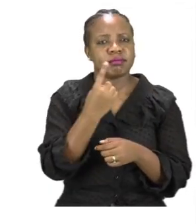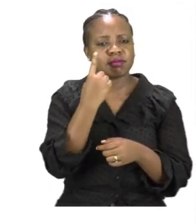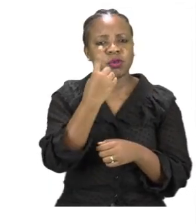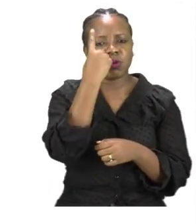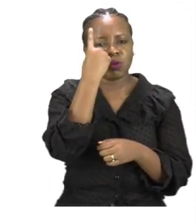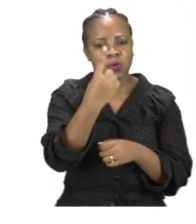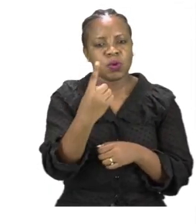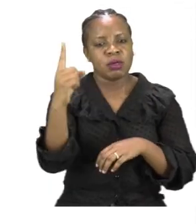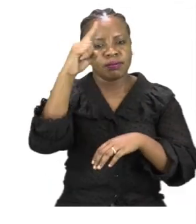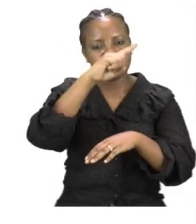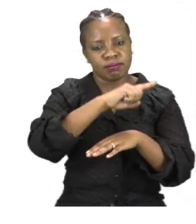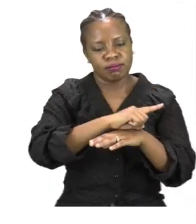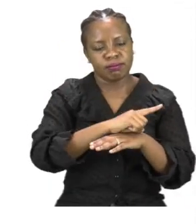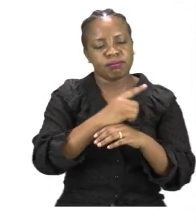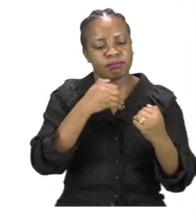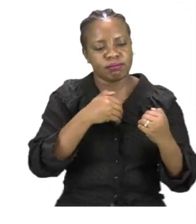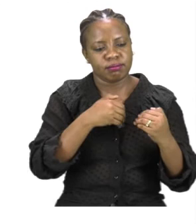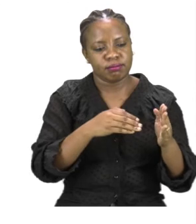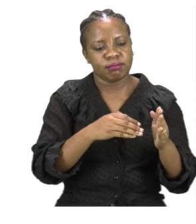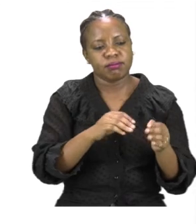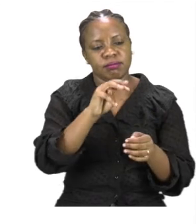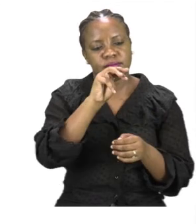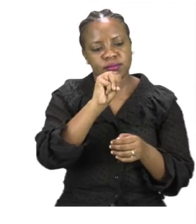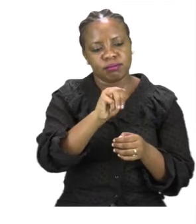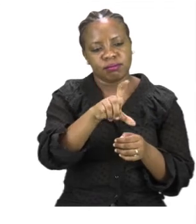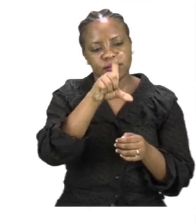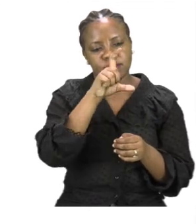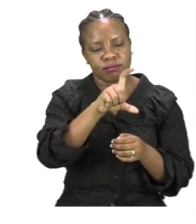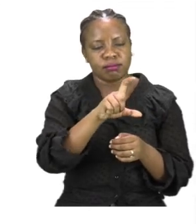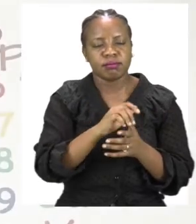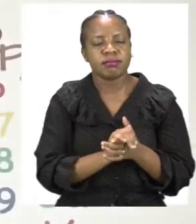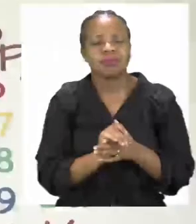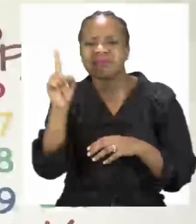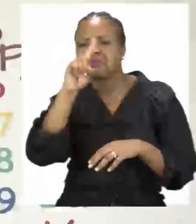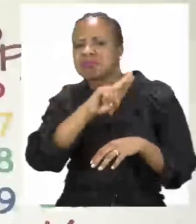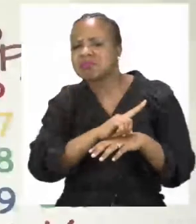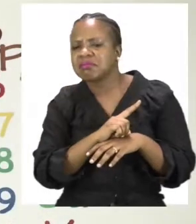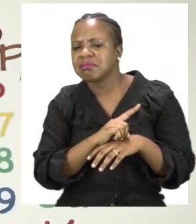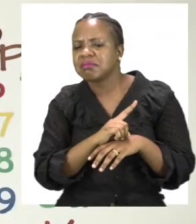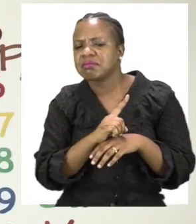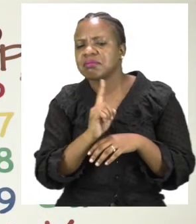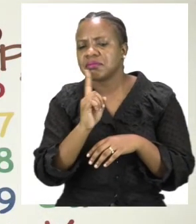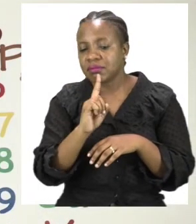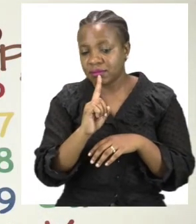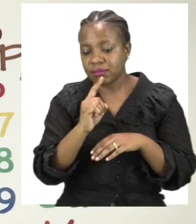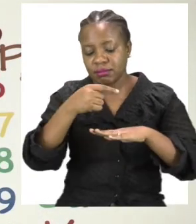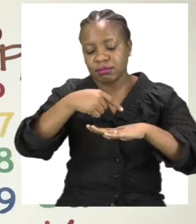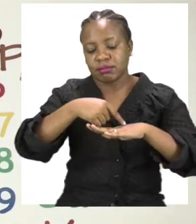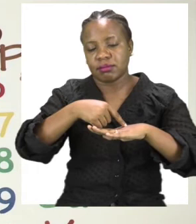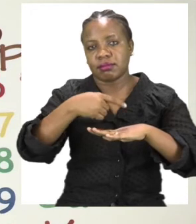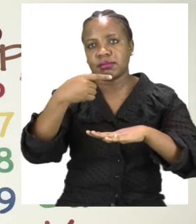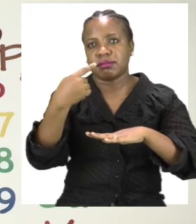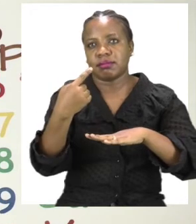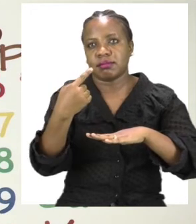that starts with the letter M. And that day is Monday. May you